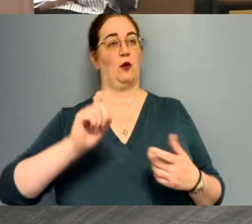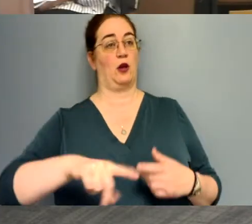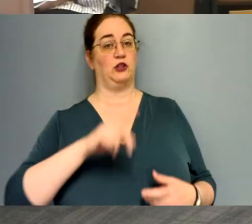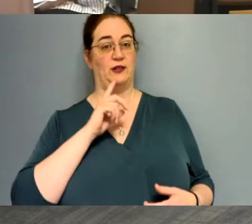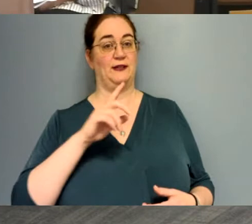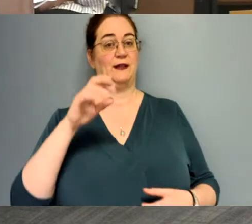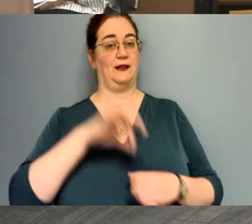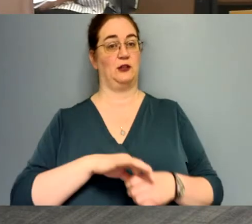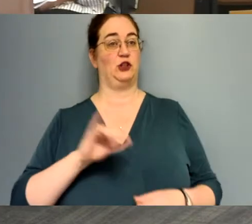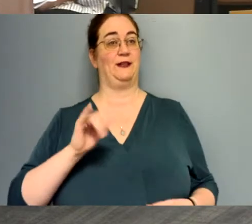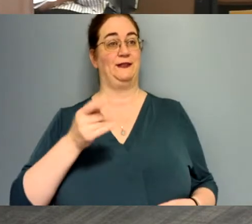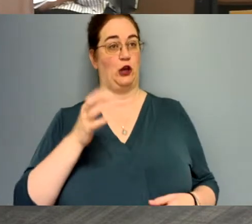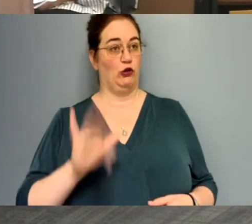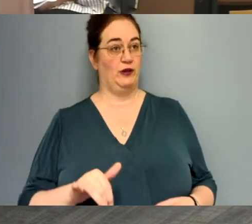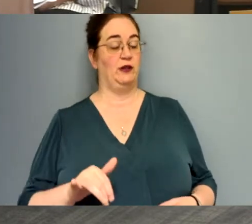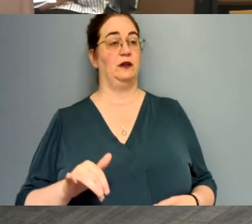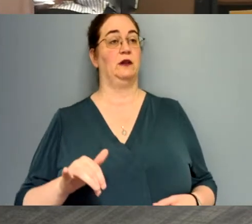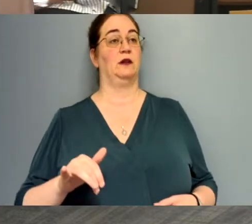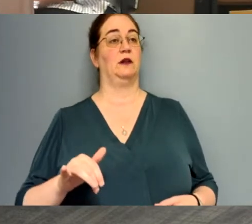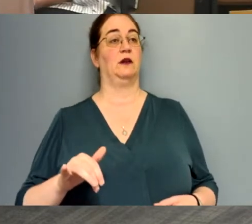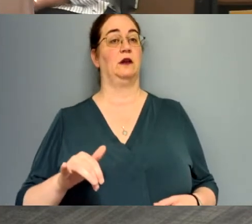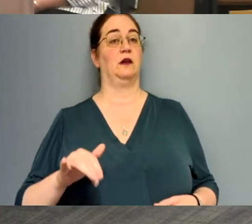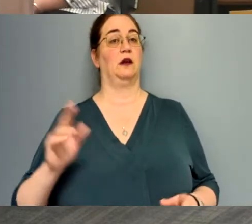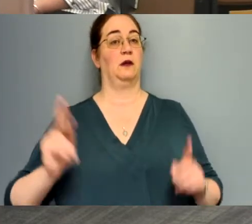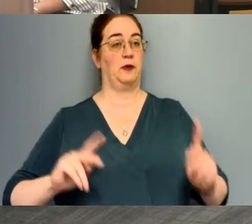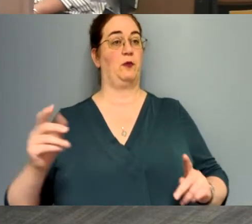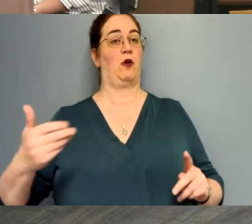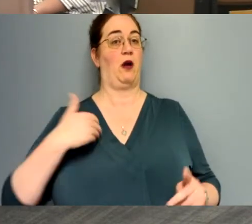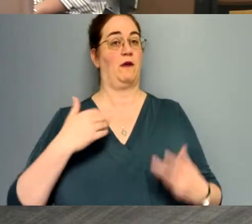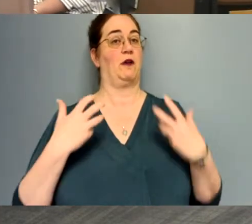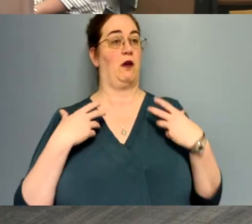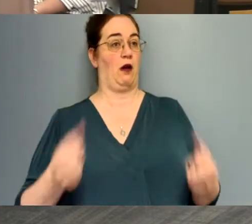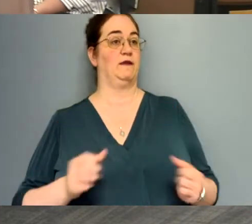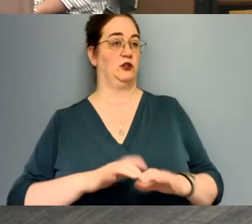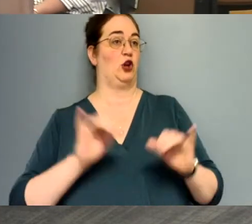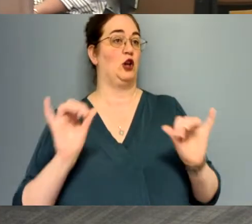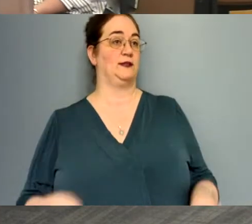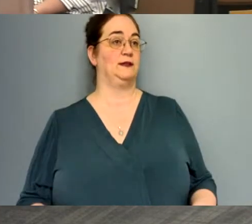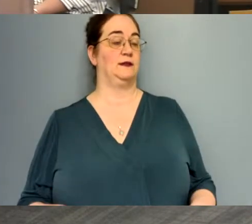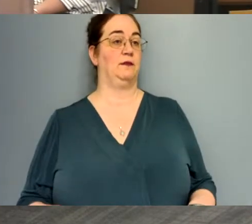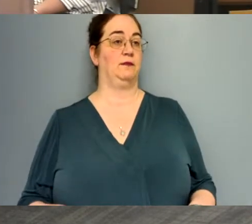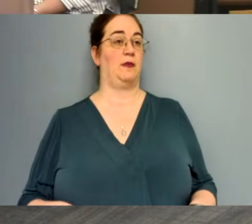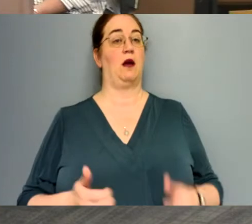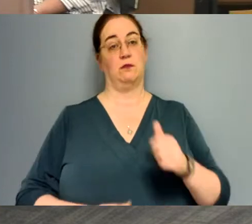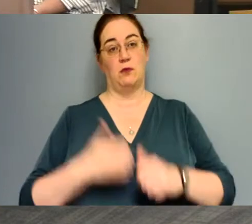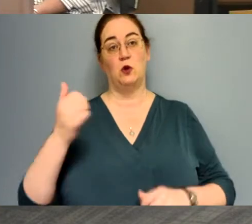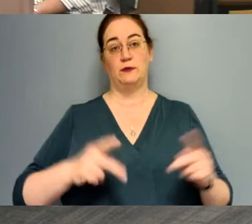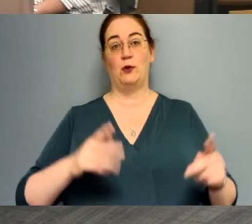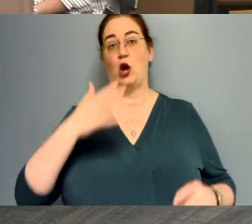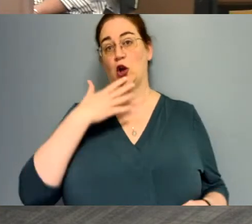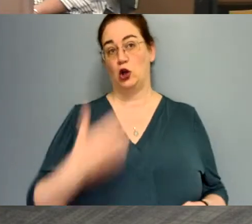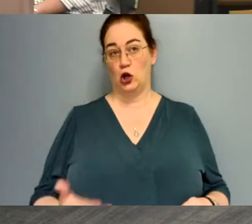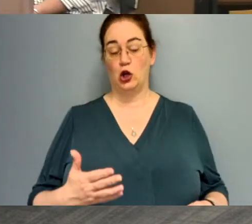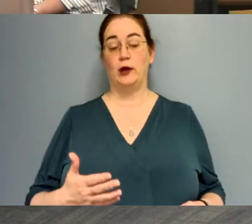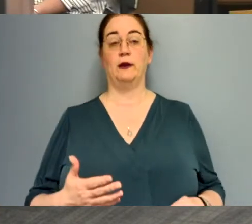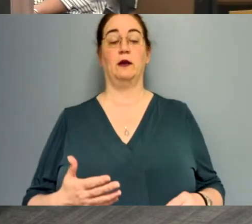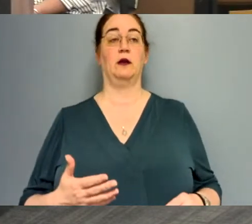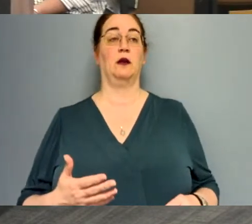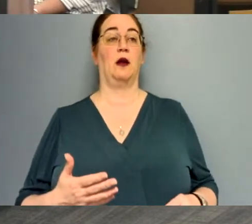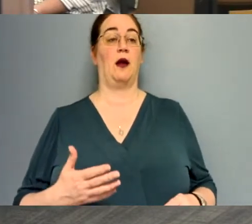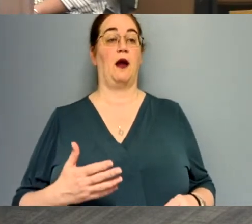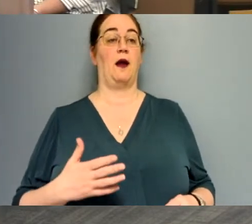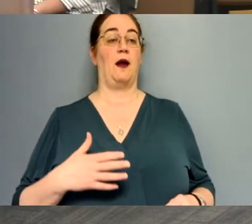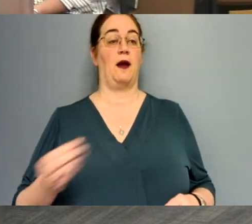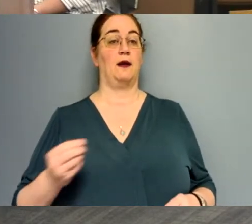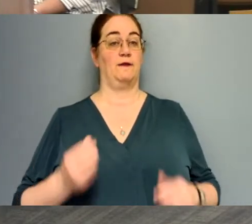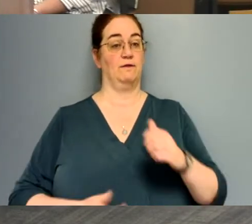election integrity, the people having confidence in our system. And most people are good, and